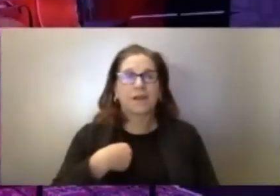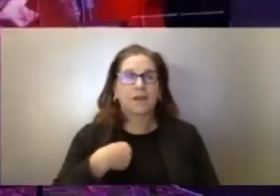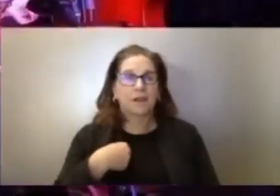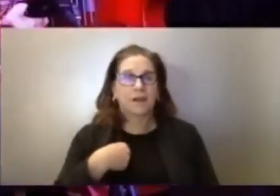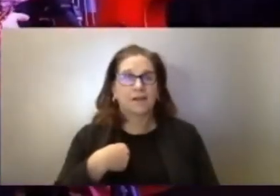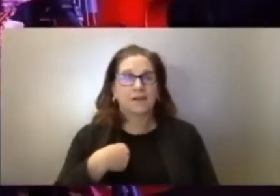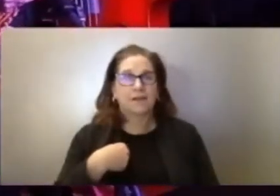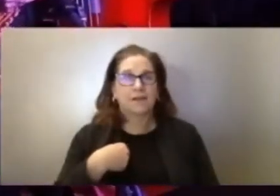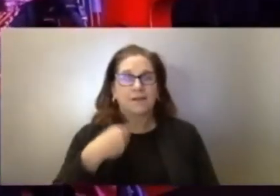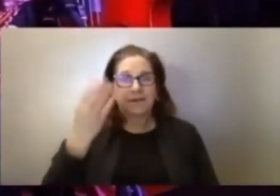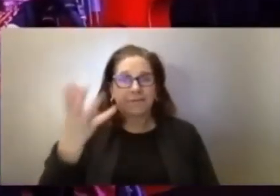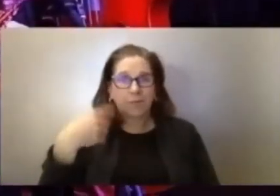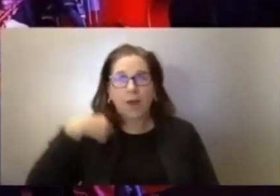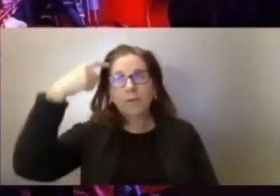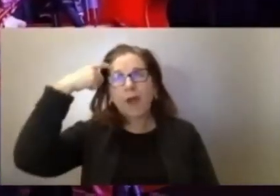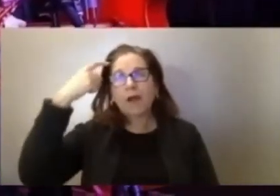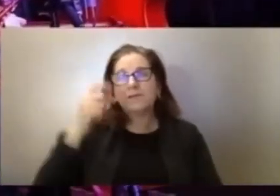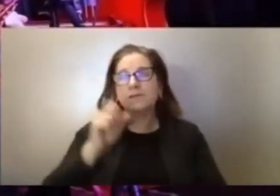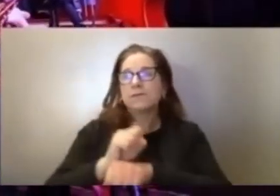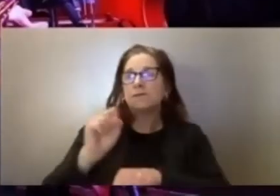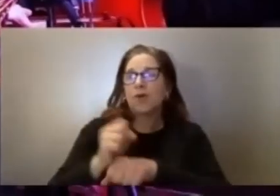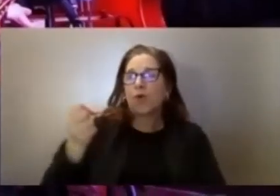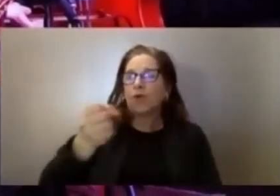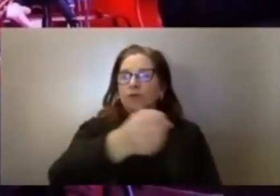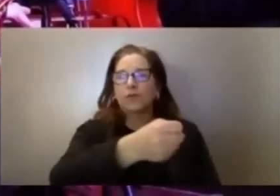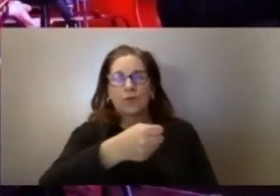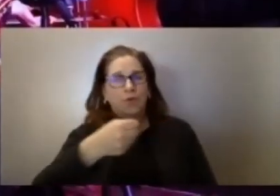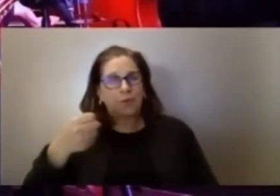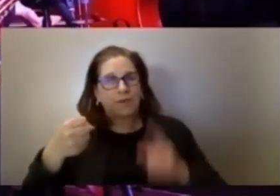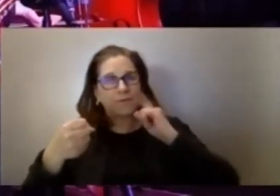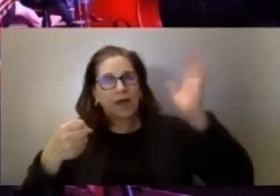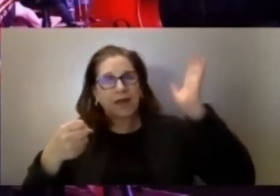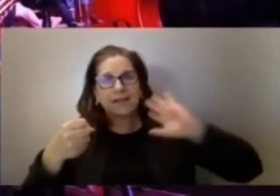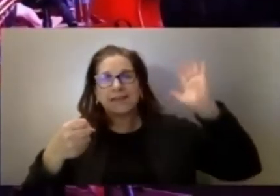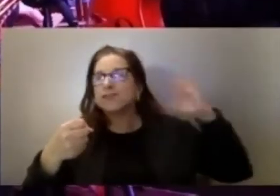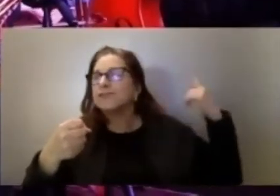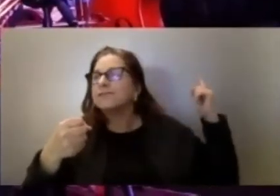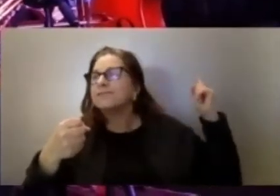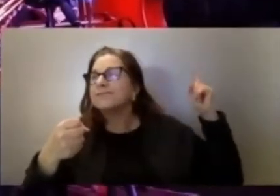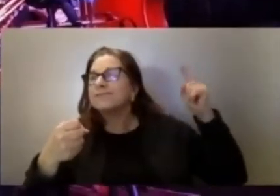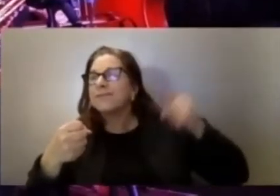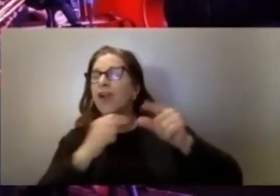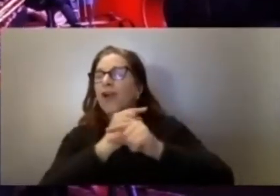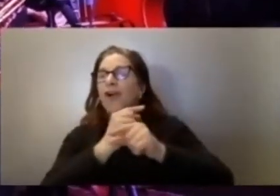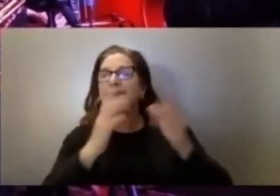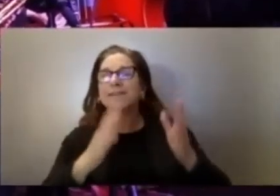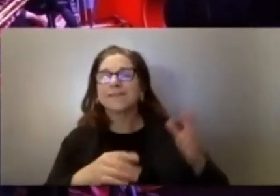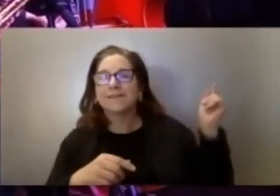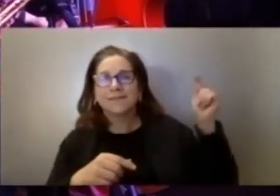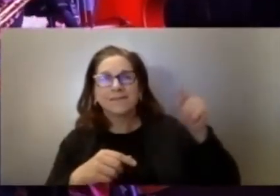I give my mind the task of holding the door open for the ancestors, the guardians, the winds.